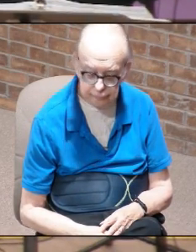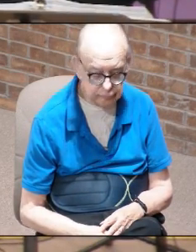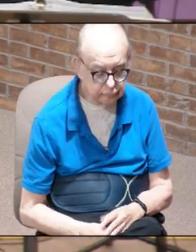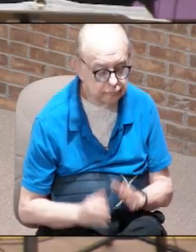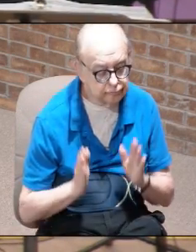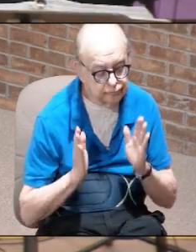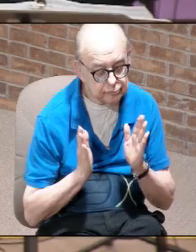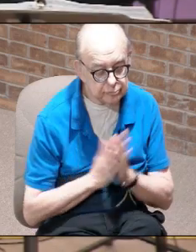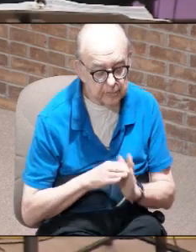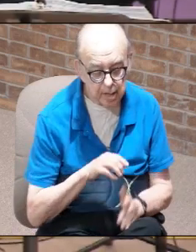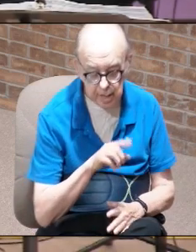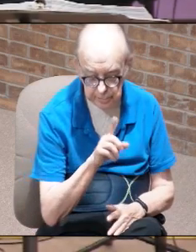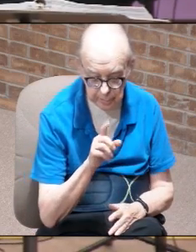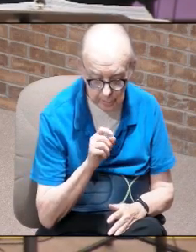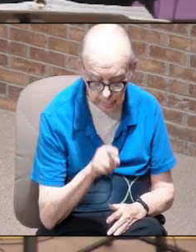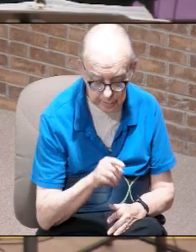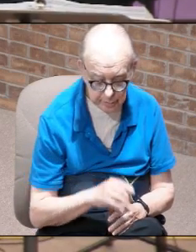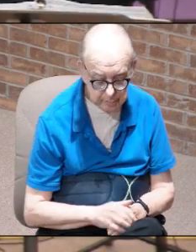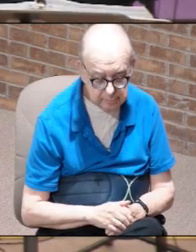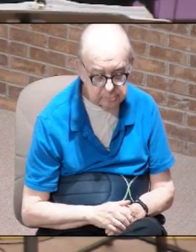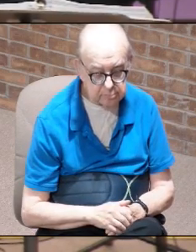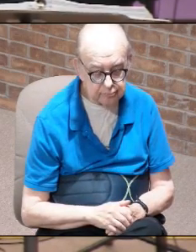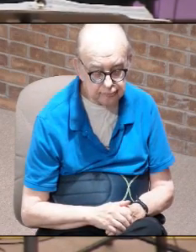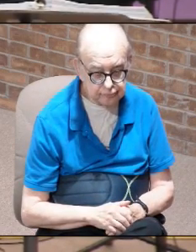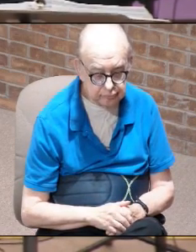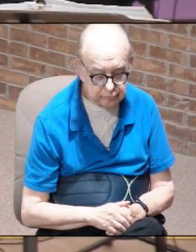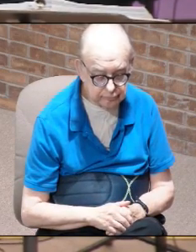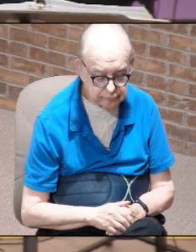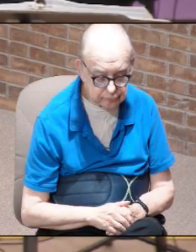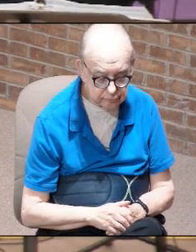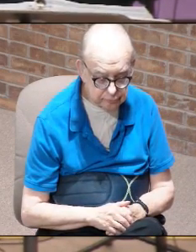Can I ask you a question?